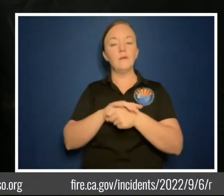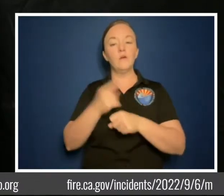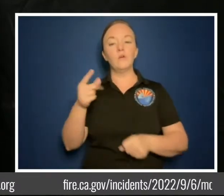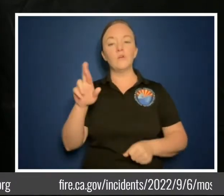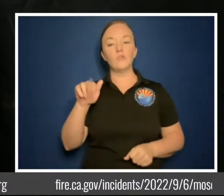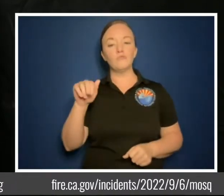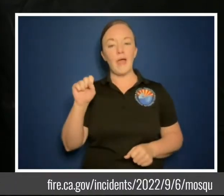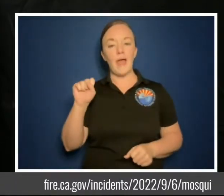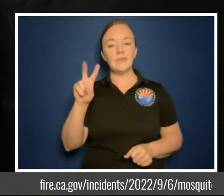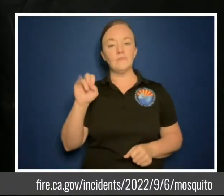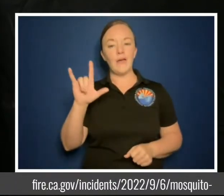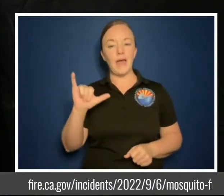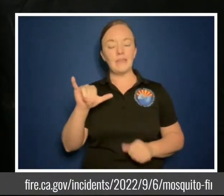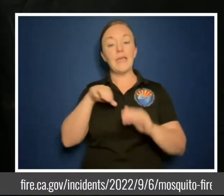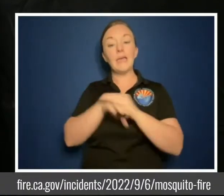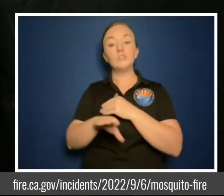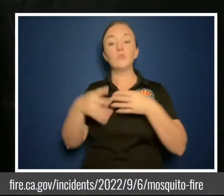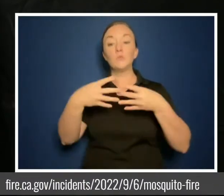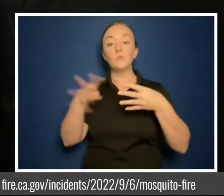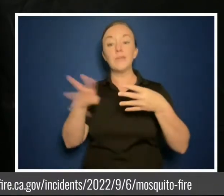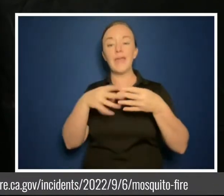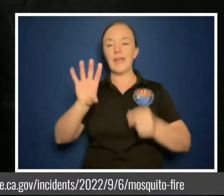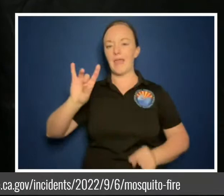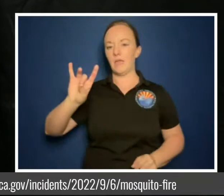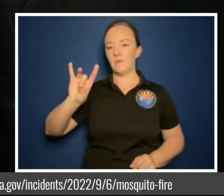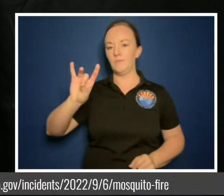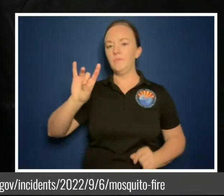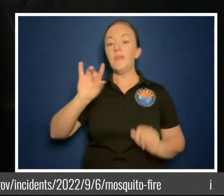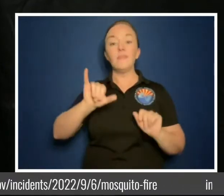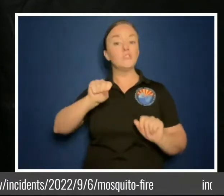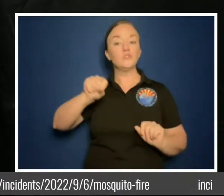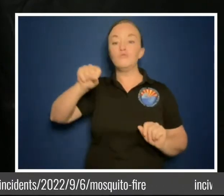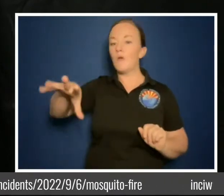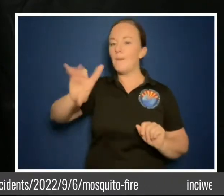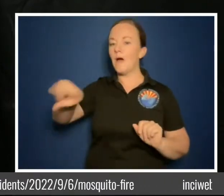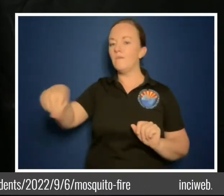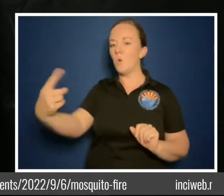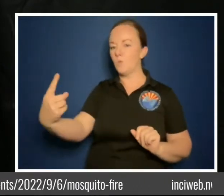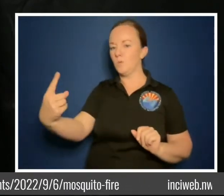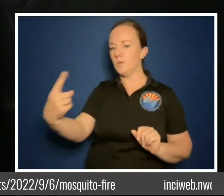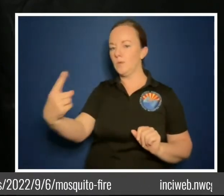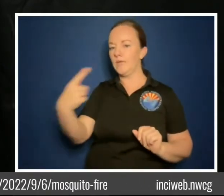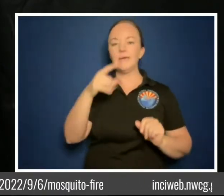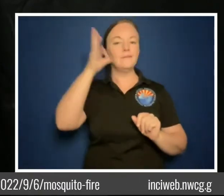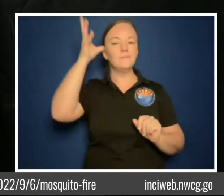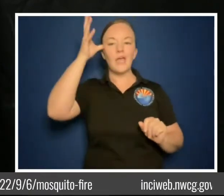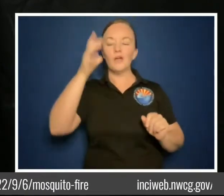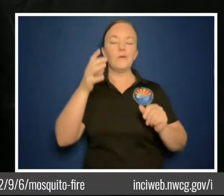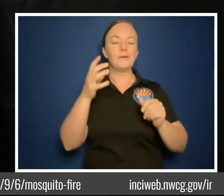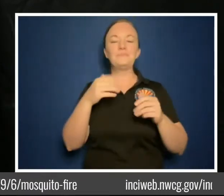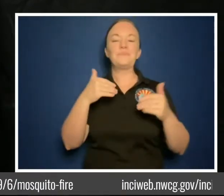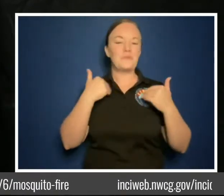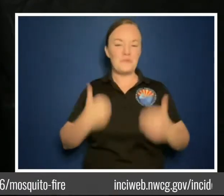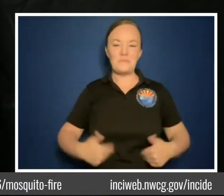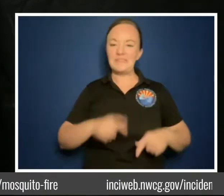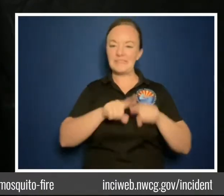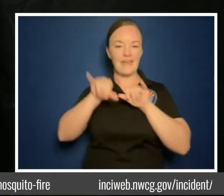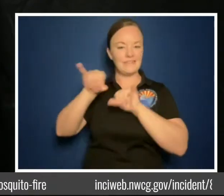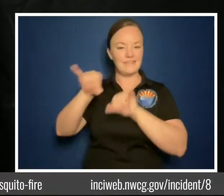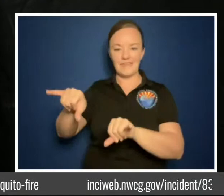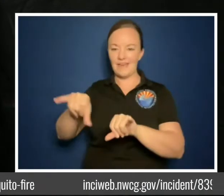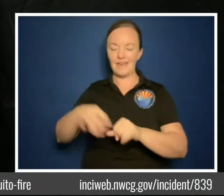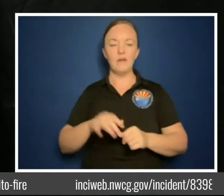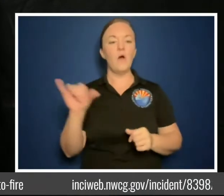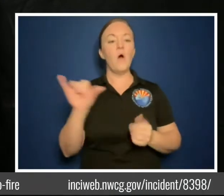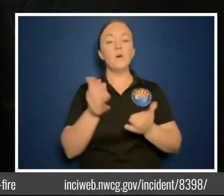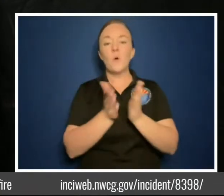And just a reminder, this is drop-off only. That is not a shelter location. They're also asking that we not have any chickens or